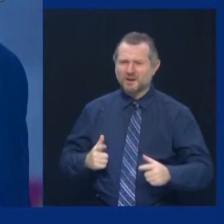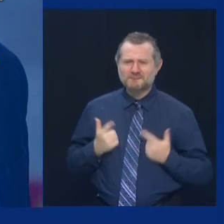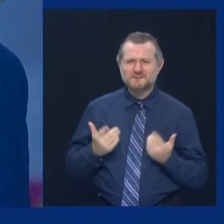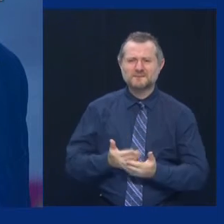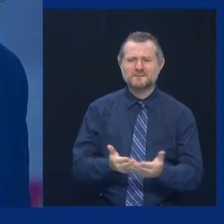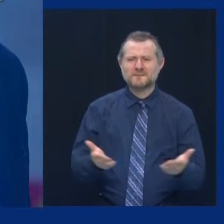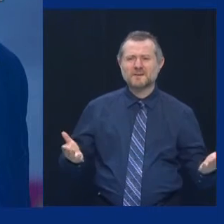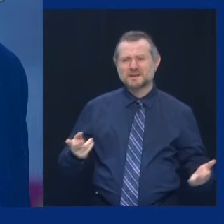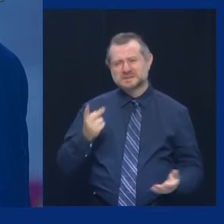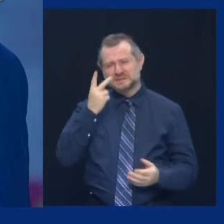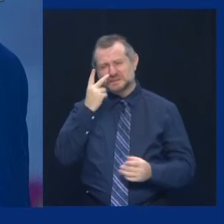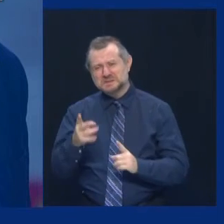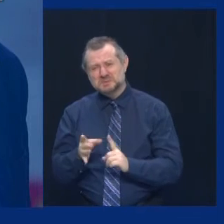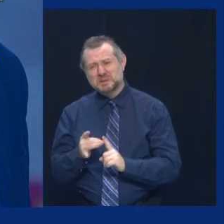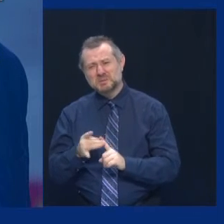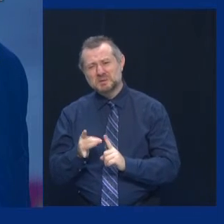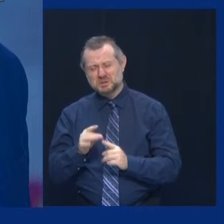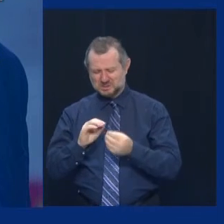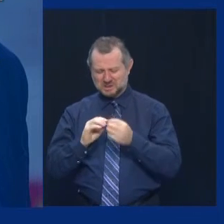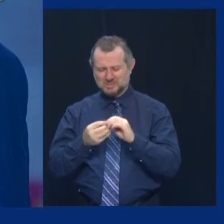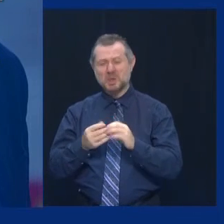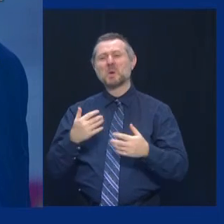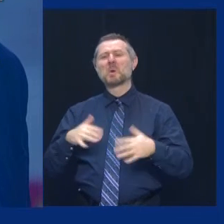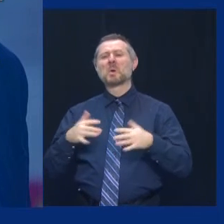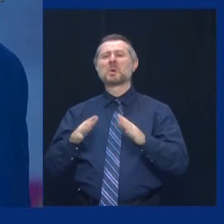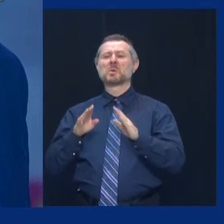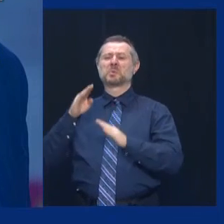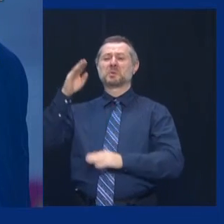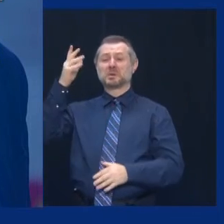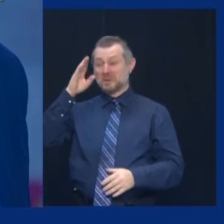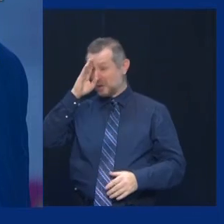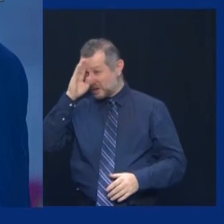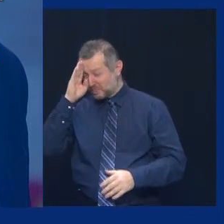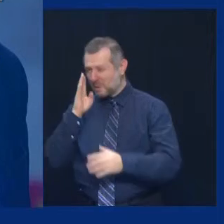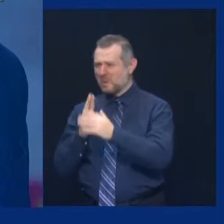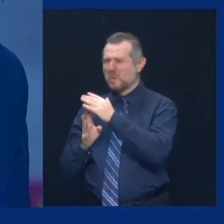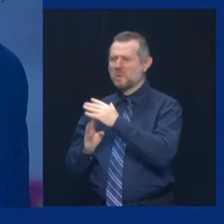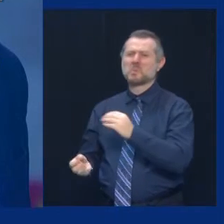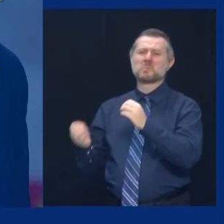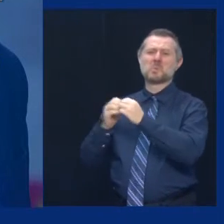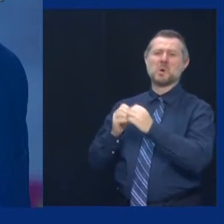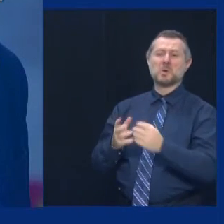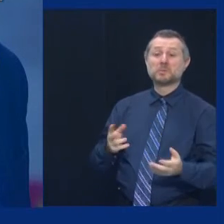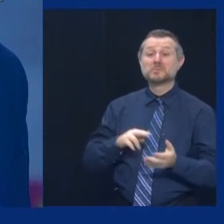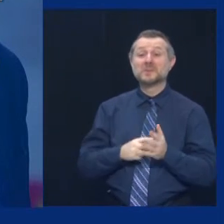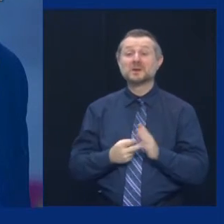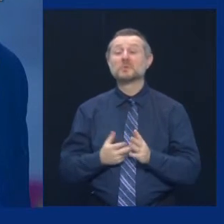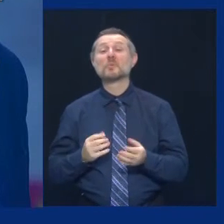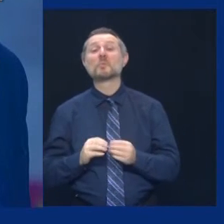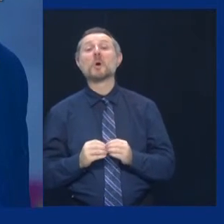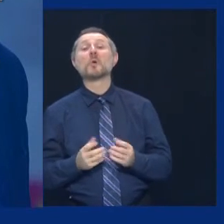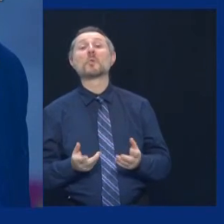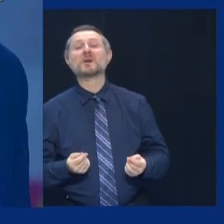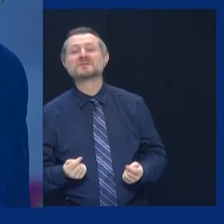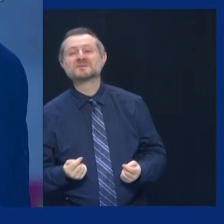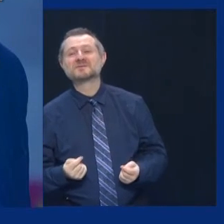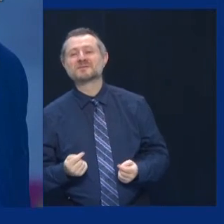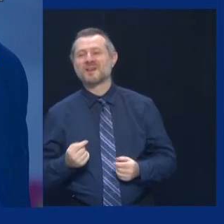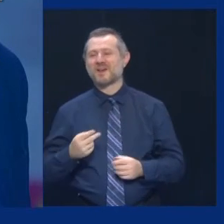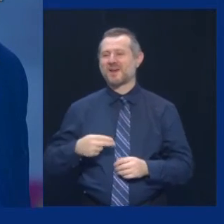rates, high positivity rates, high hospitalization rates? You know what they translate into? High death